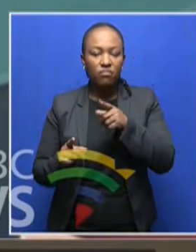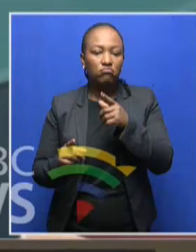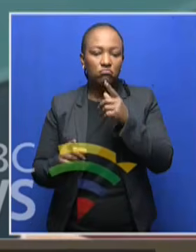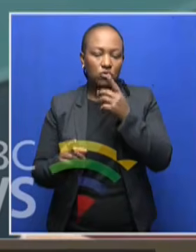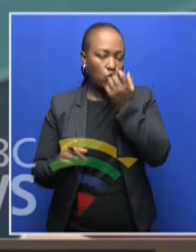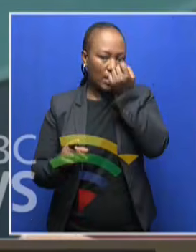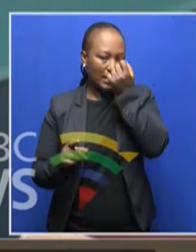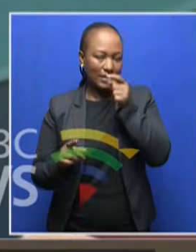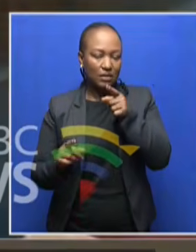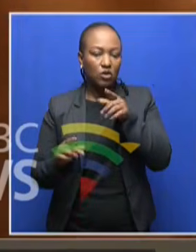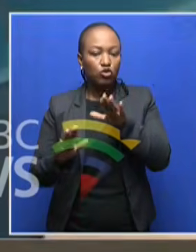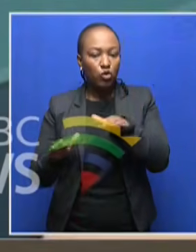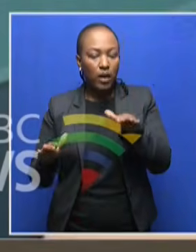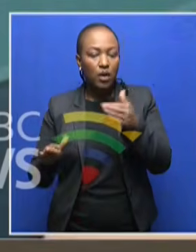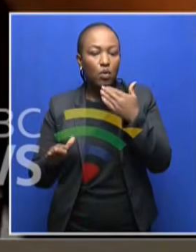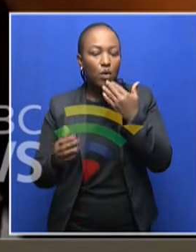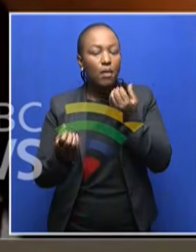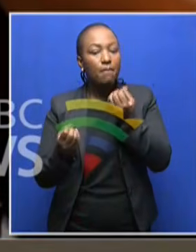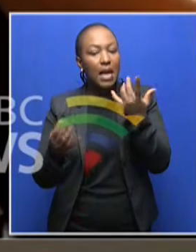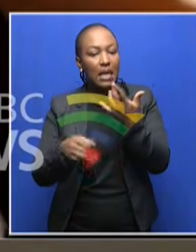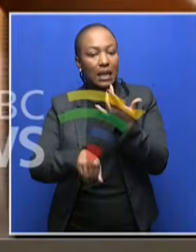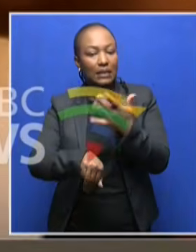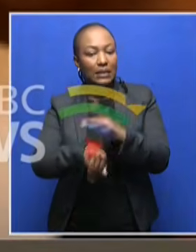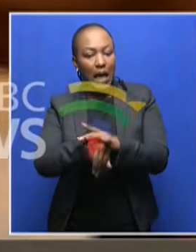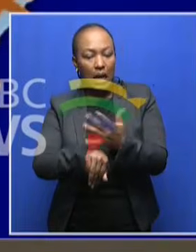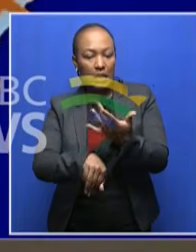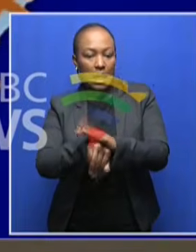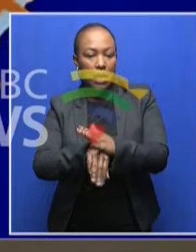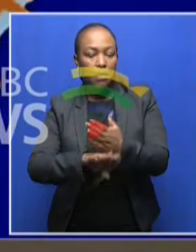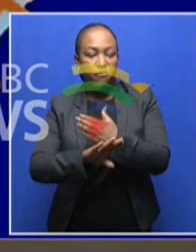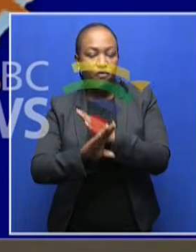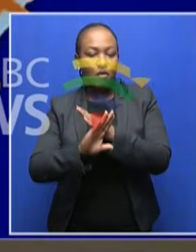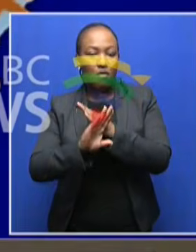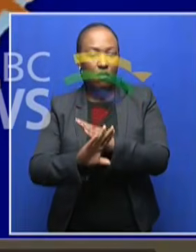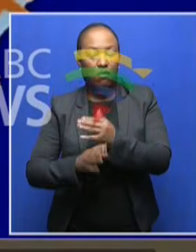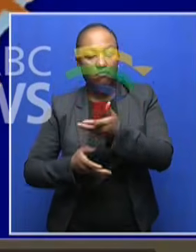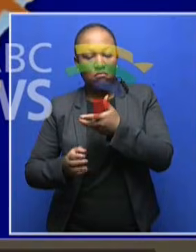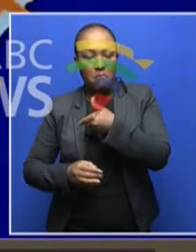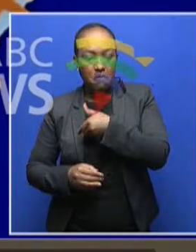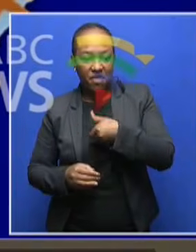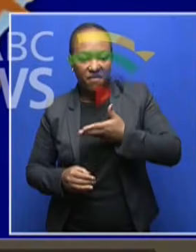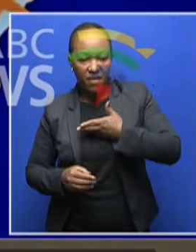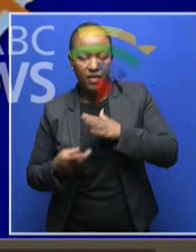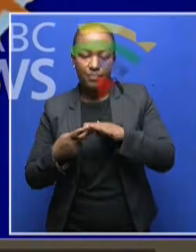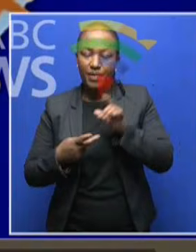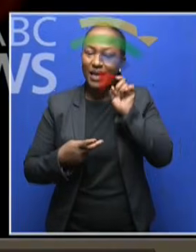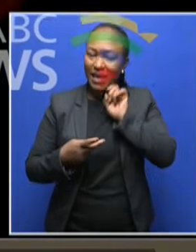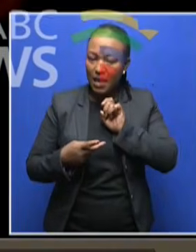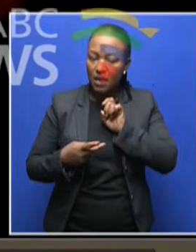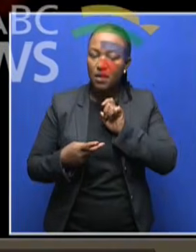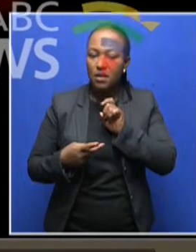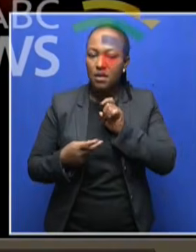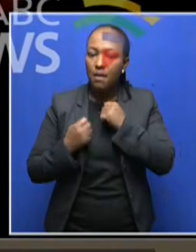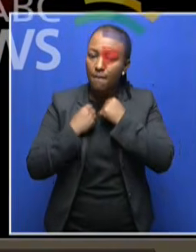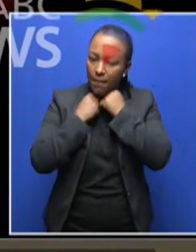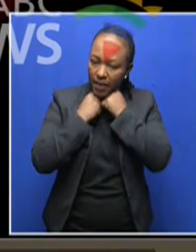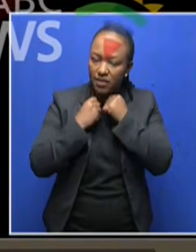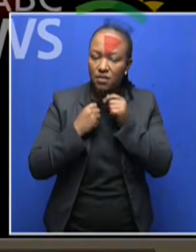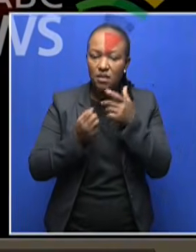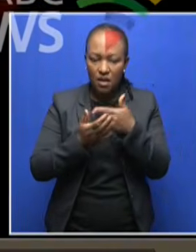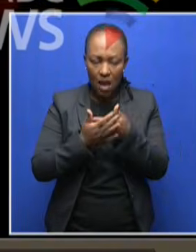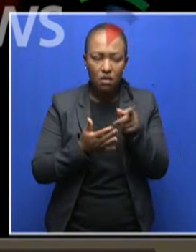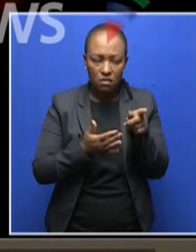many children used to die from these vaccine-preventable diseases. Speak to your parents, speak to your grandparents. They will be able to share with you the number